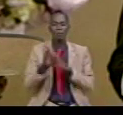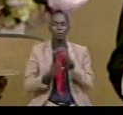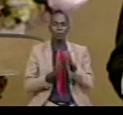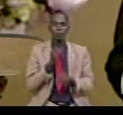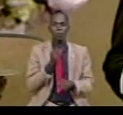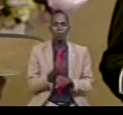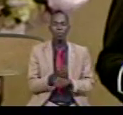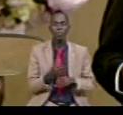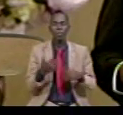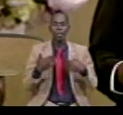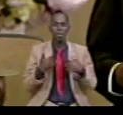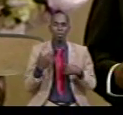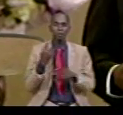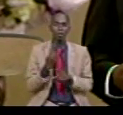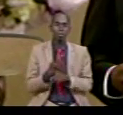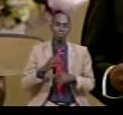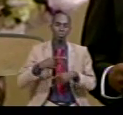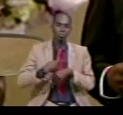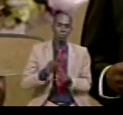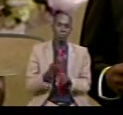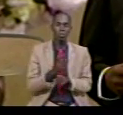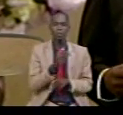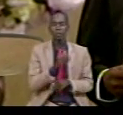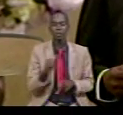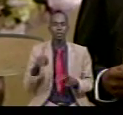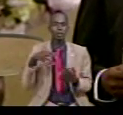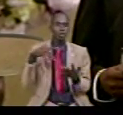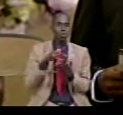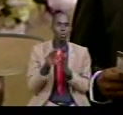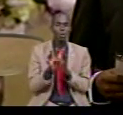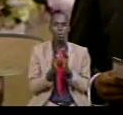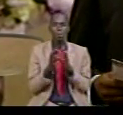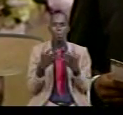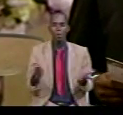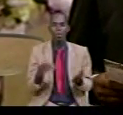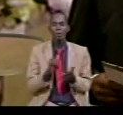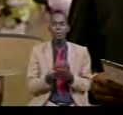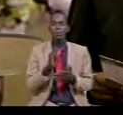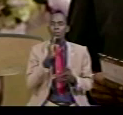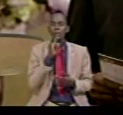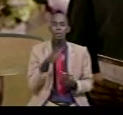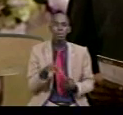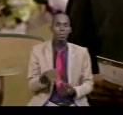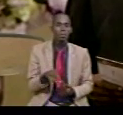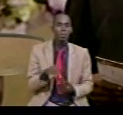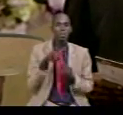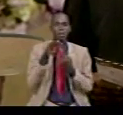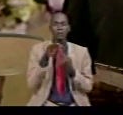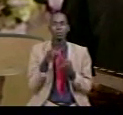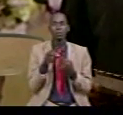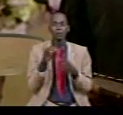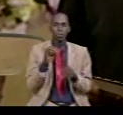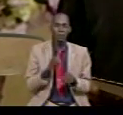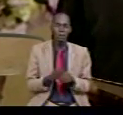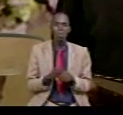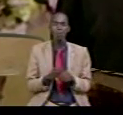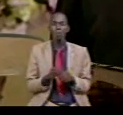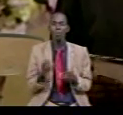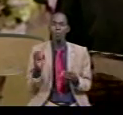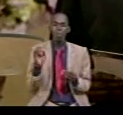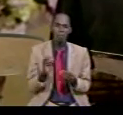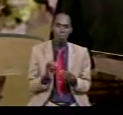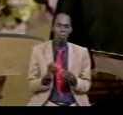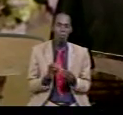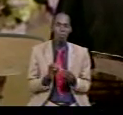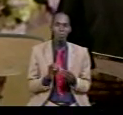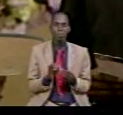has just produced a study Bible that is special in more ways than